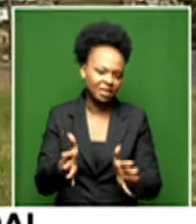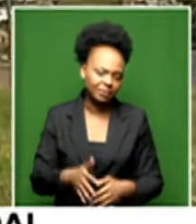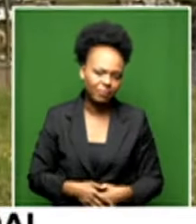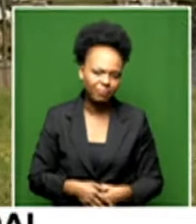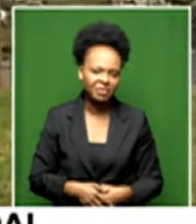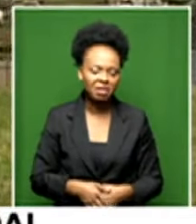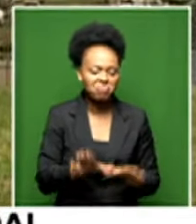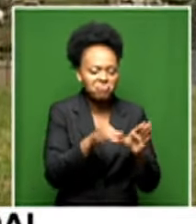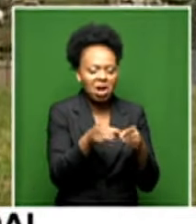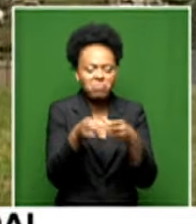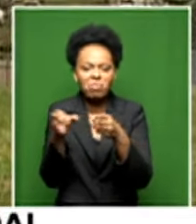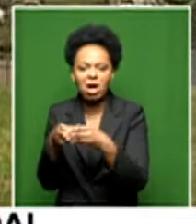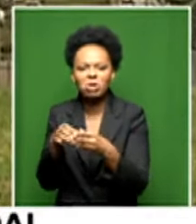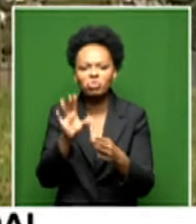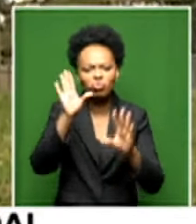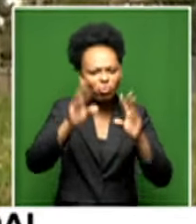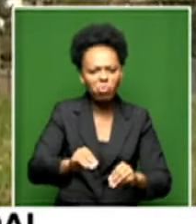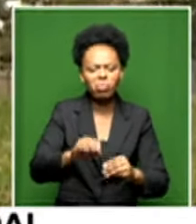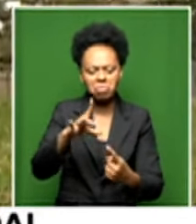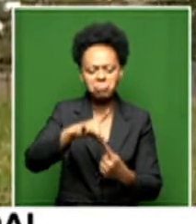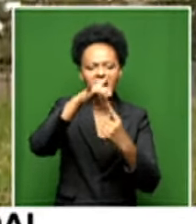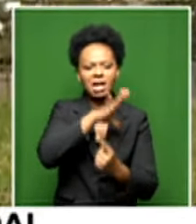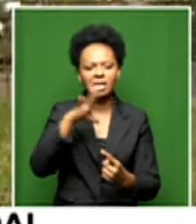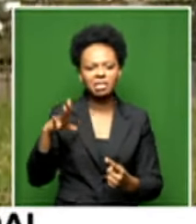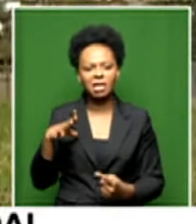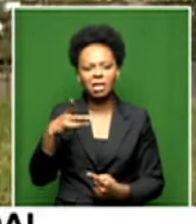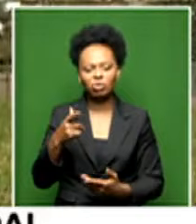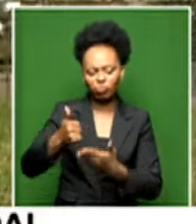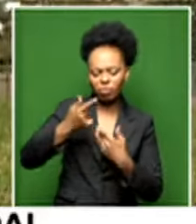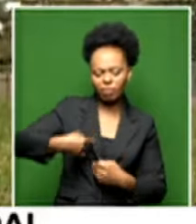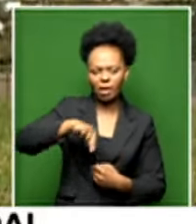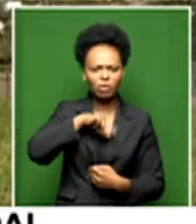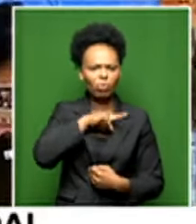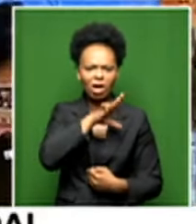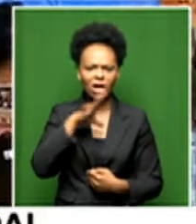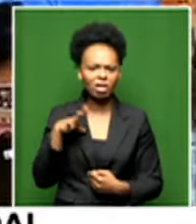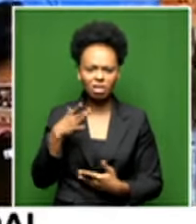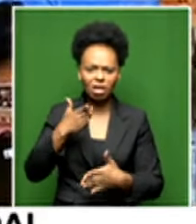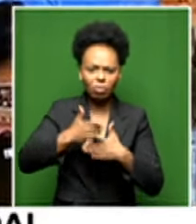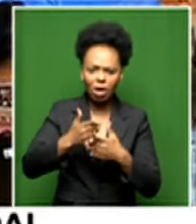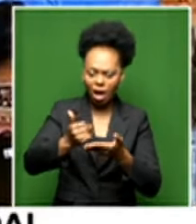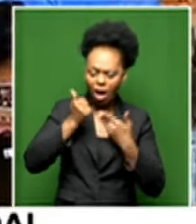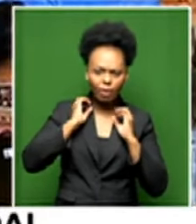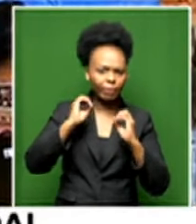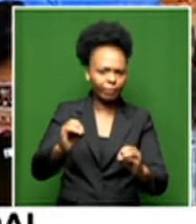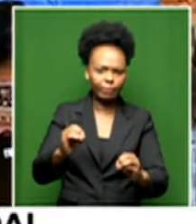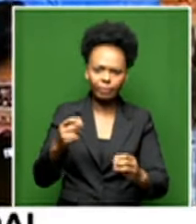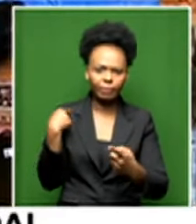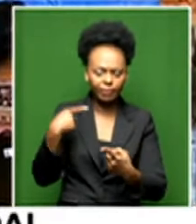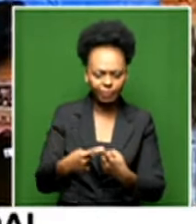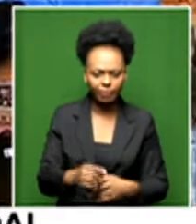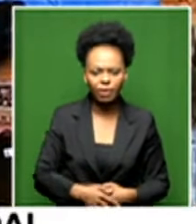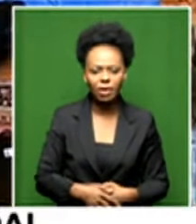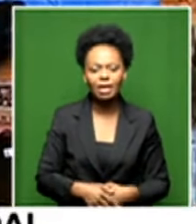Parties must stop electing councillors for residents because these councillors end up not working for us. With reference to the